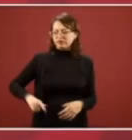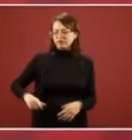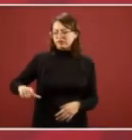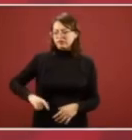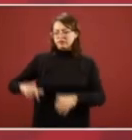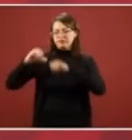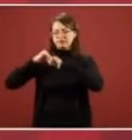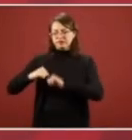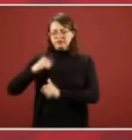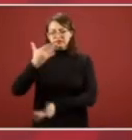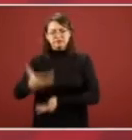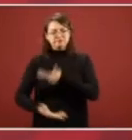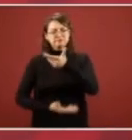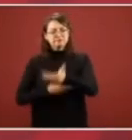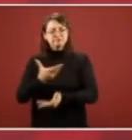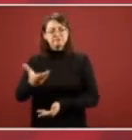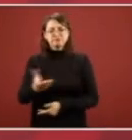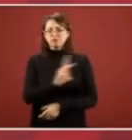servants.